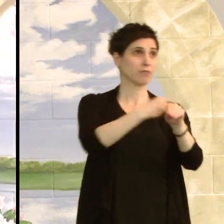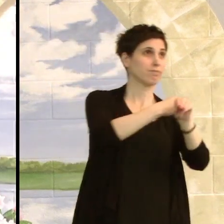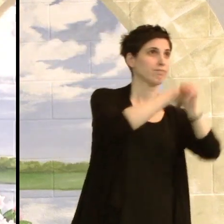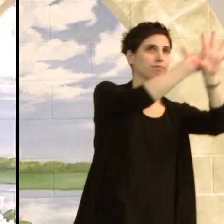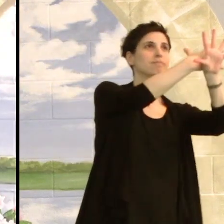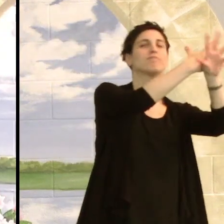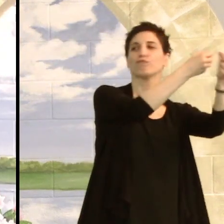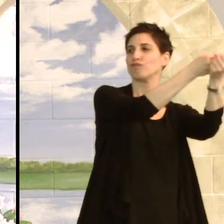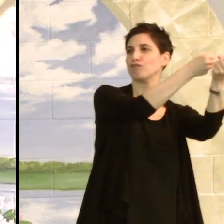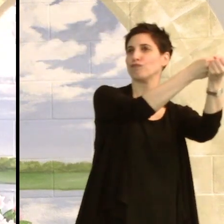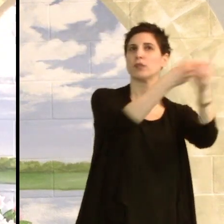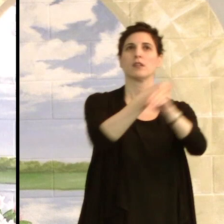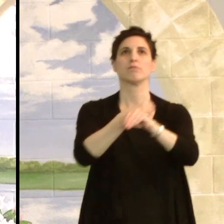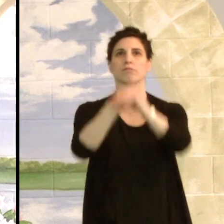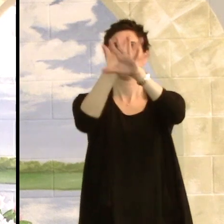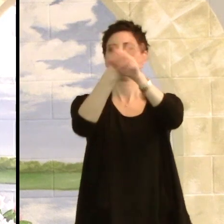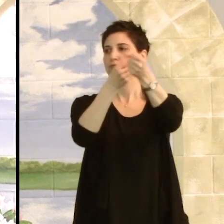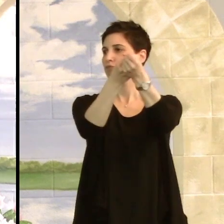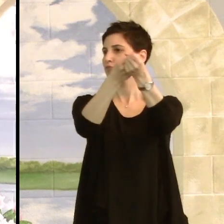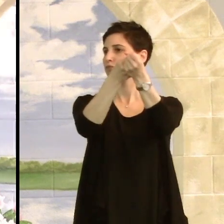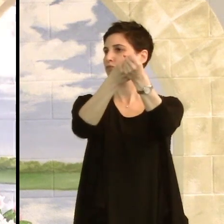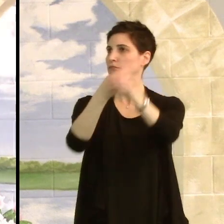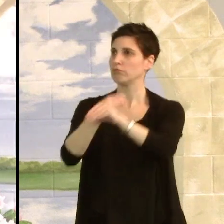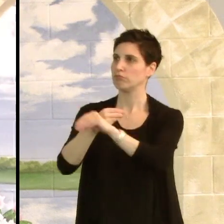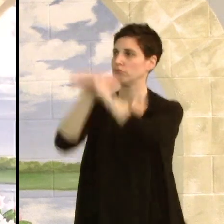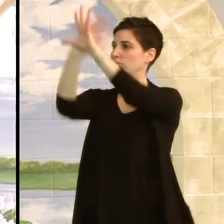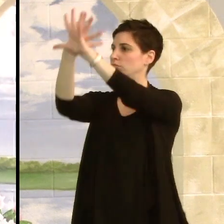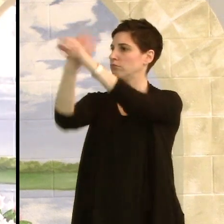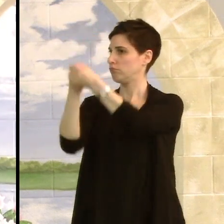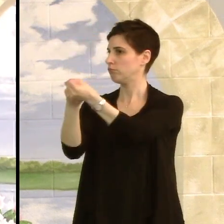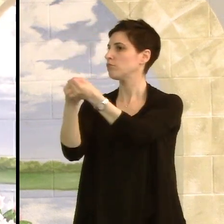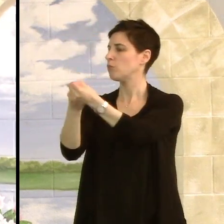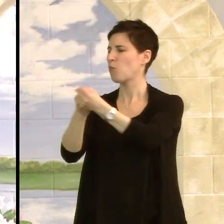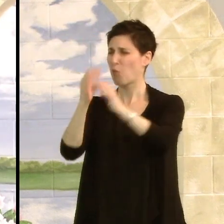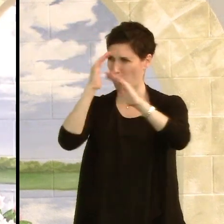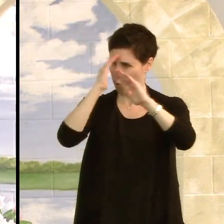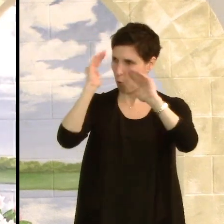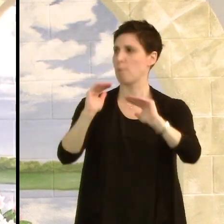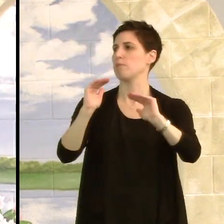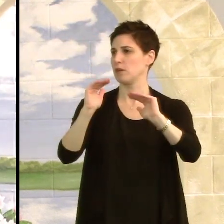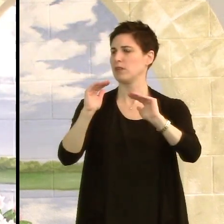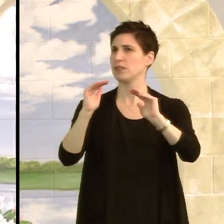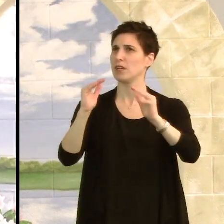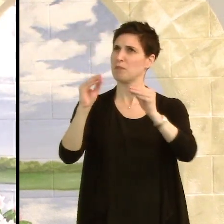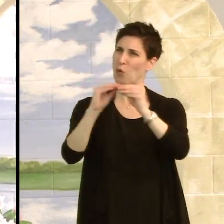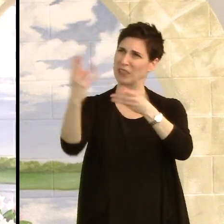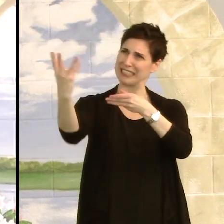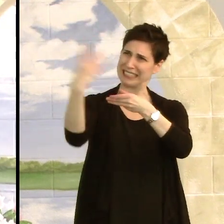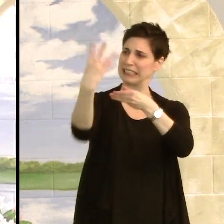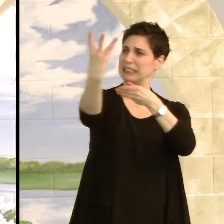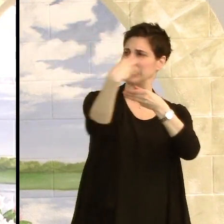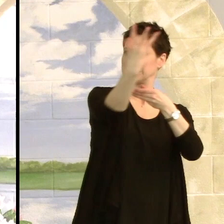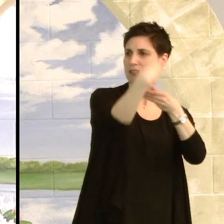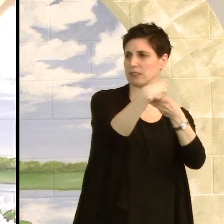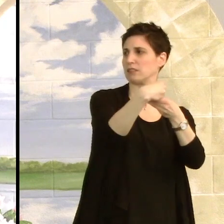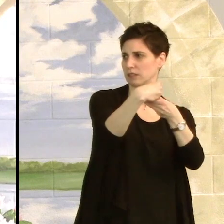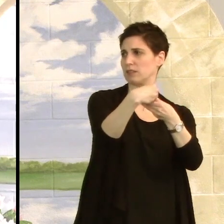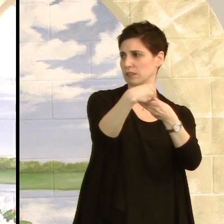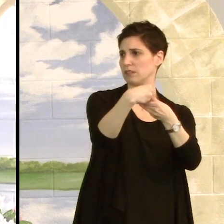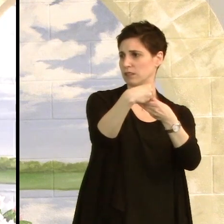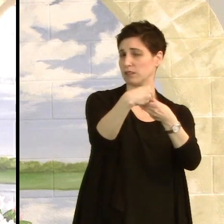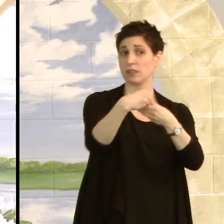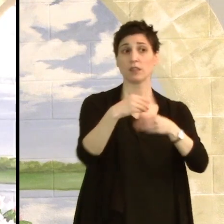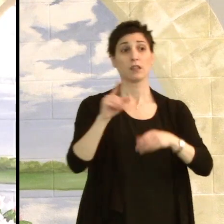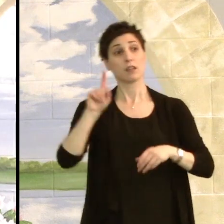allow for communication over great distances can offer some solutions.